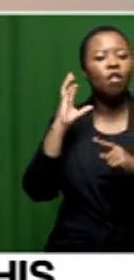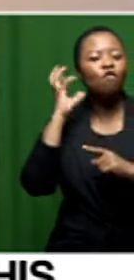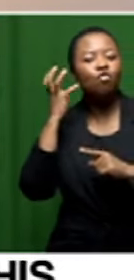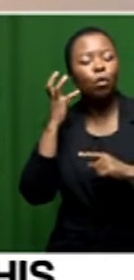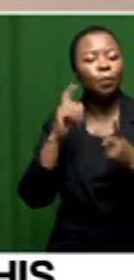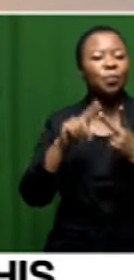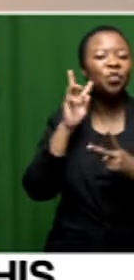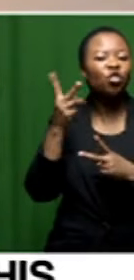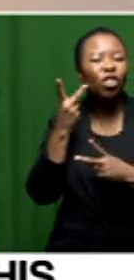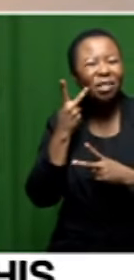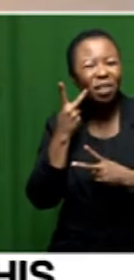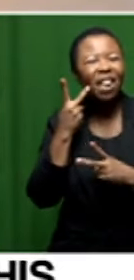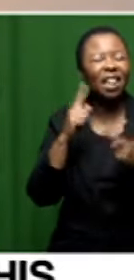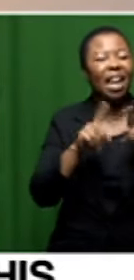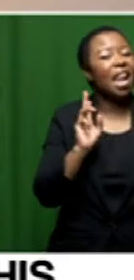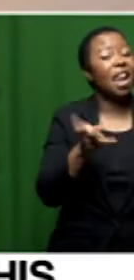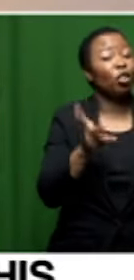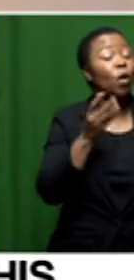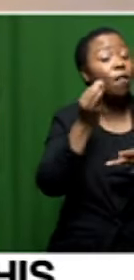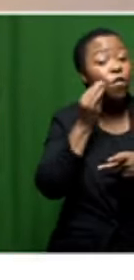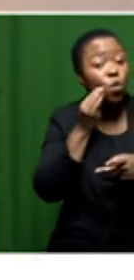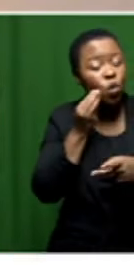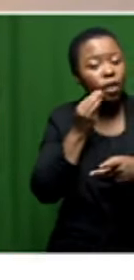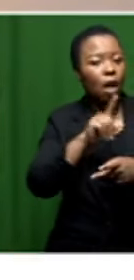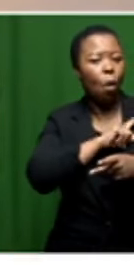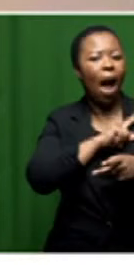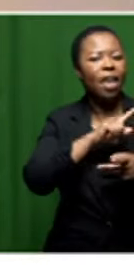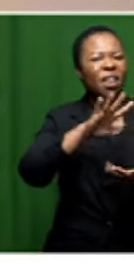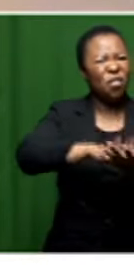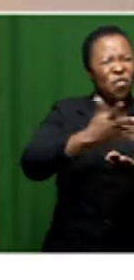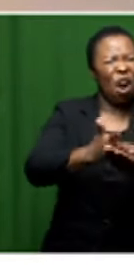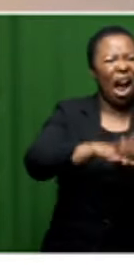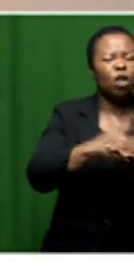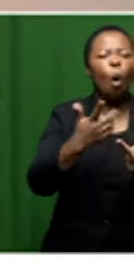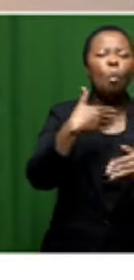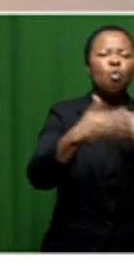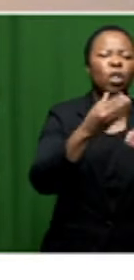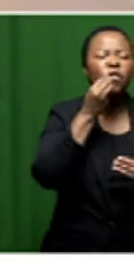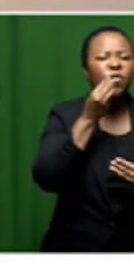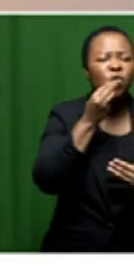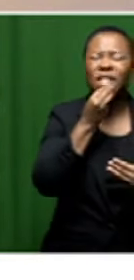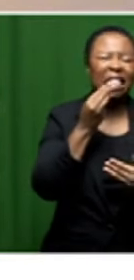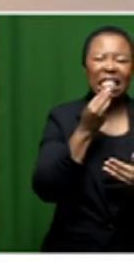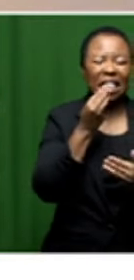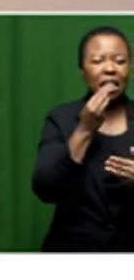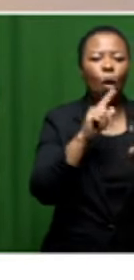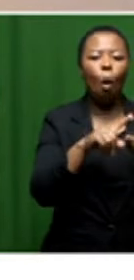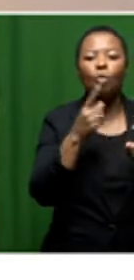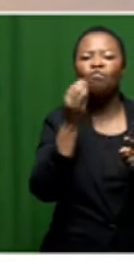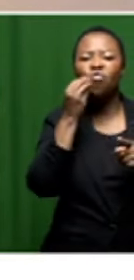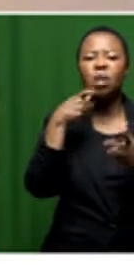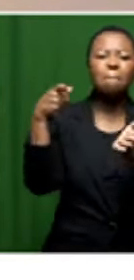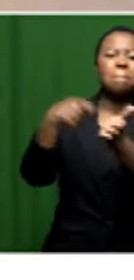vegetables, natural foods. As I said, not fried foods, not processed foods, if at all possible. Fast foods